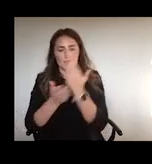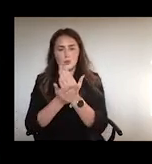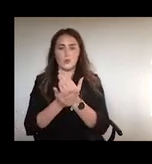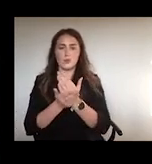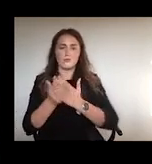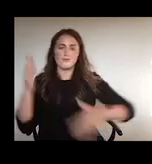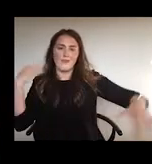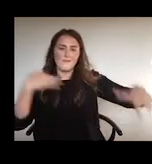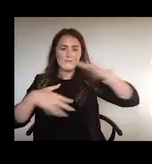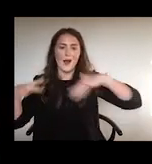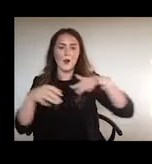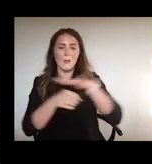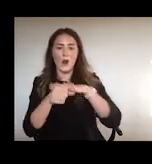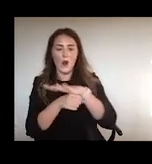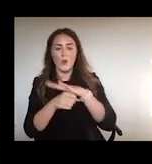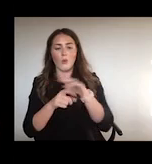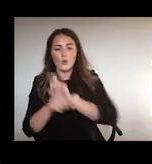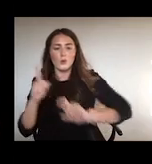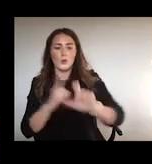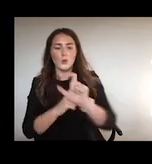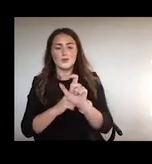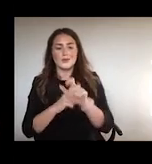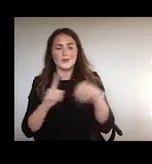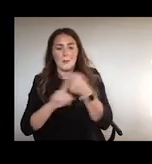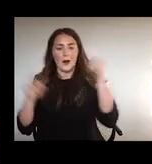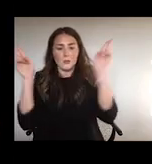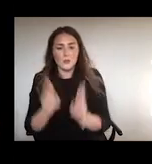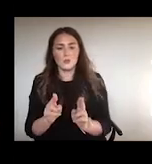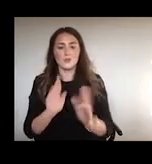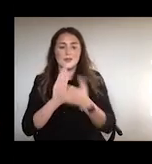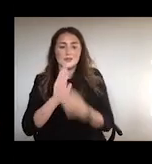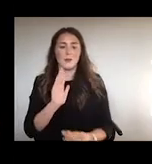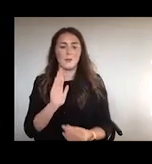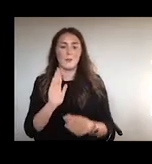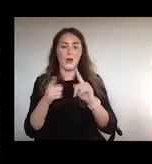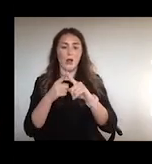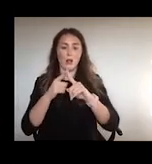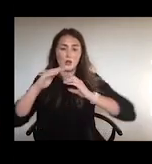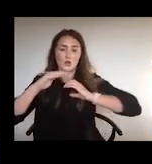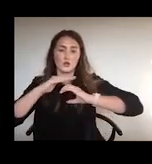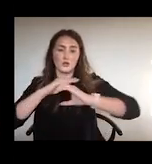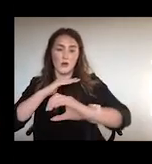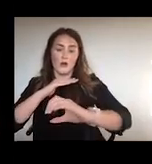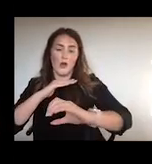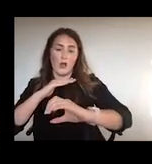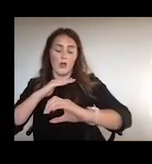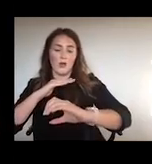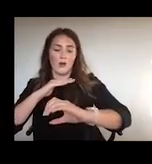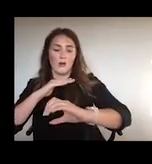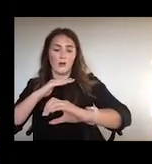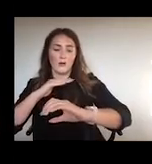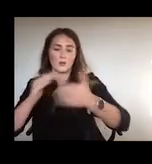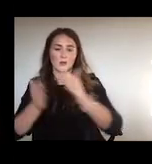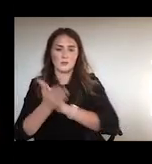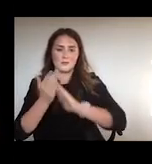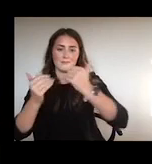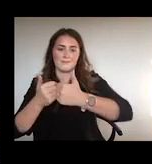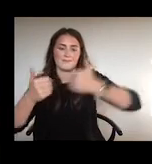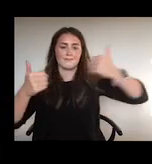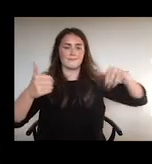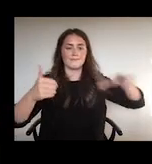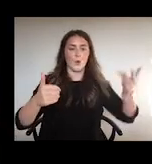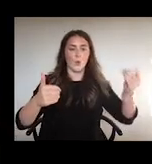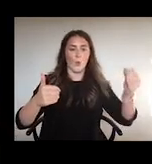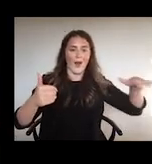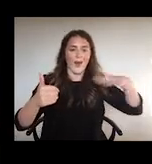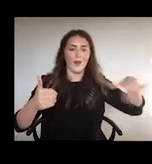avoid or minimize significant effects on local communities and the environment where possible. Some examples include a